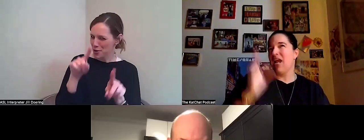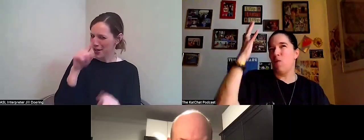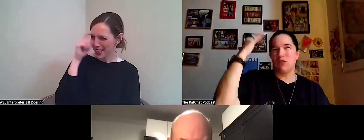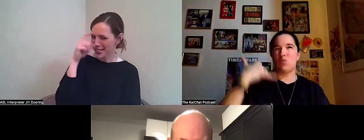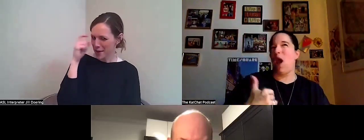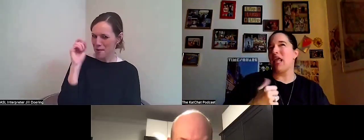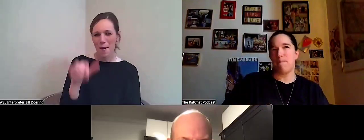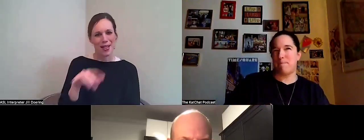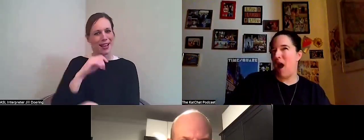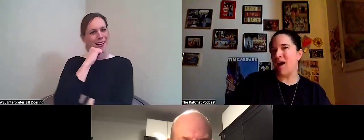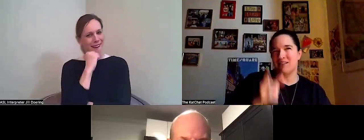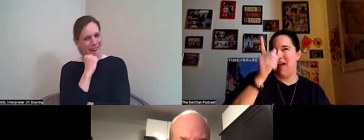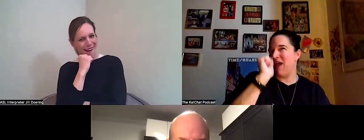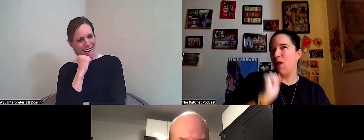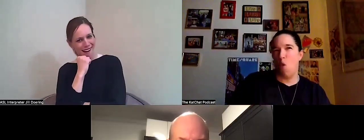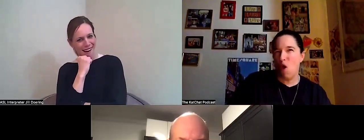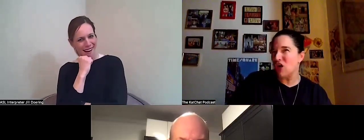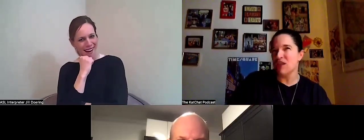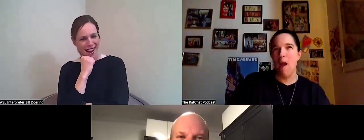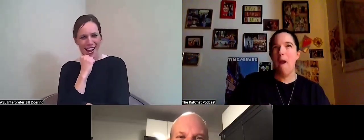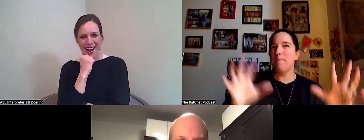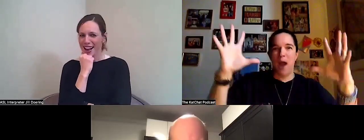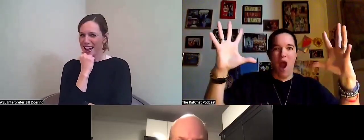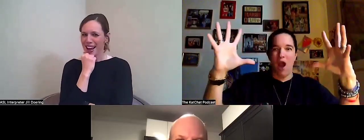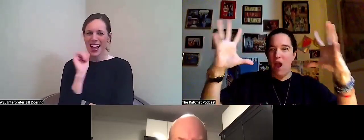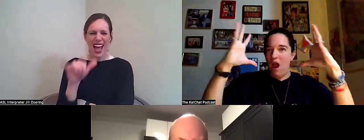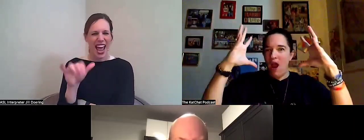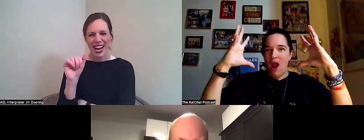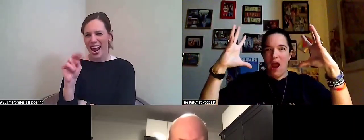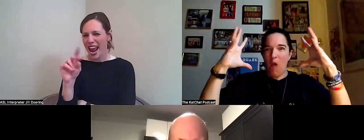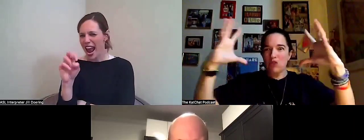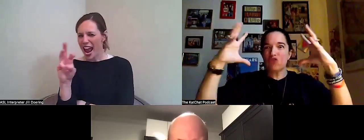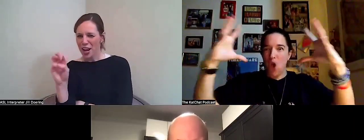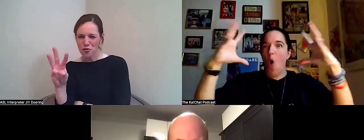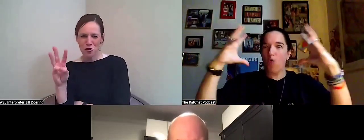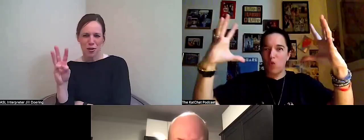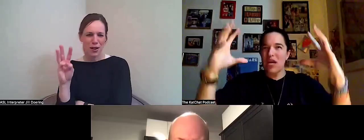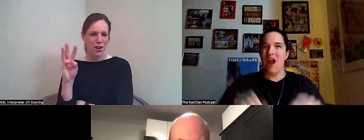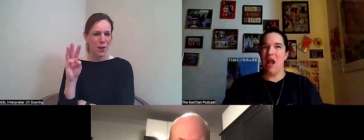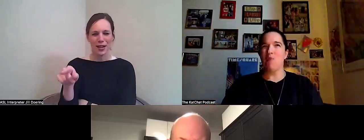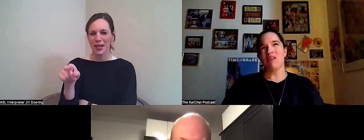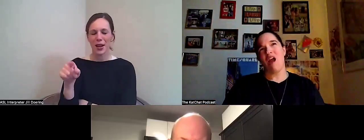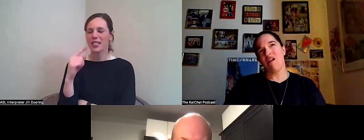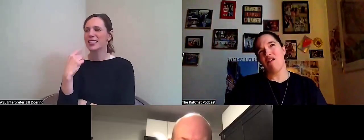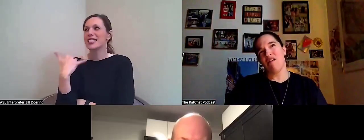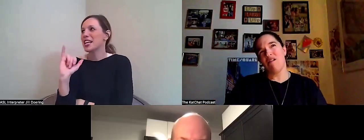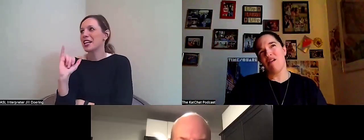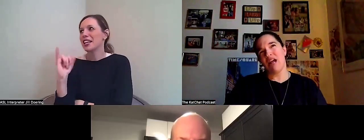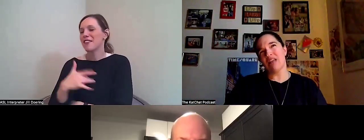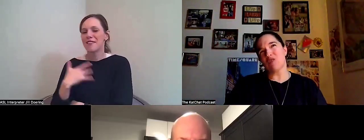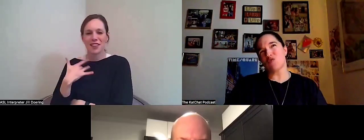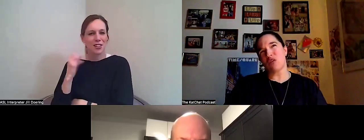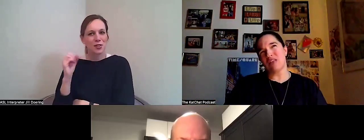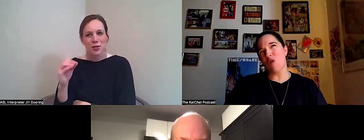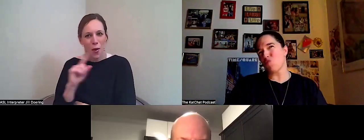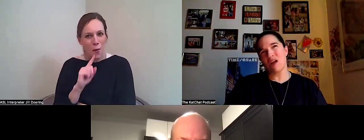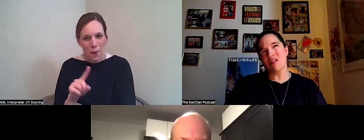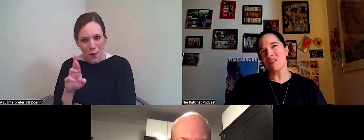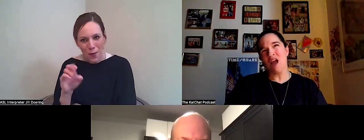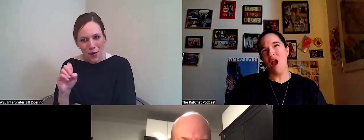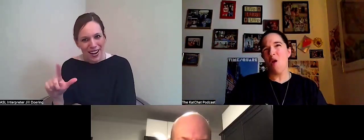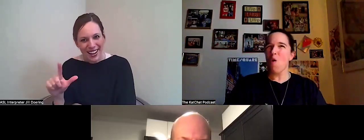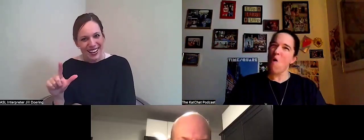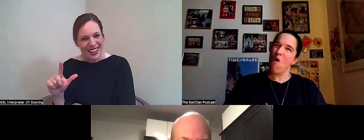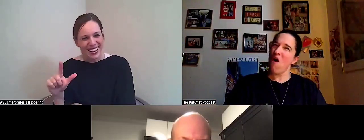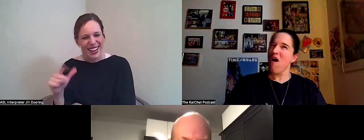that. He was sweating buckets on that hood, but it was so real. I was like, is that